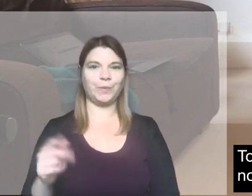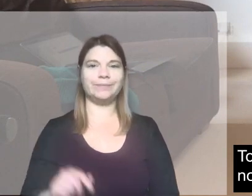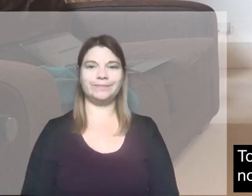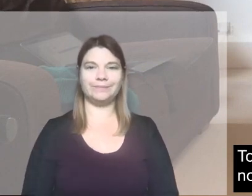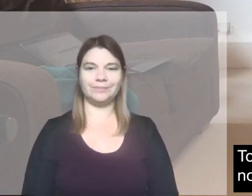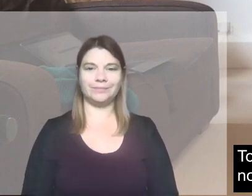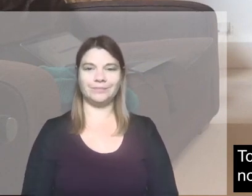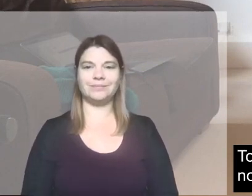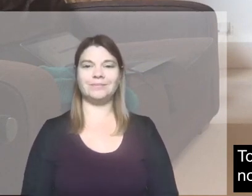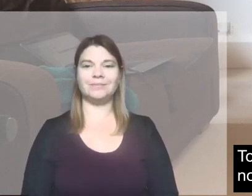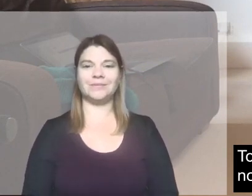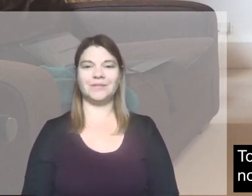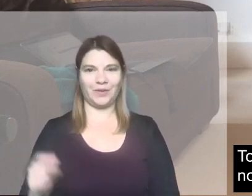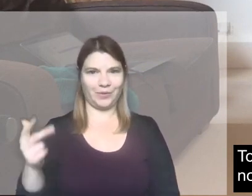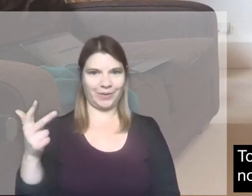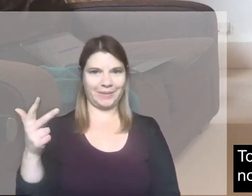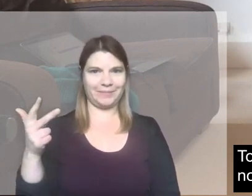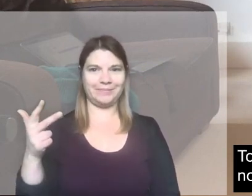1, left, right,